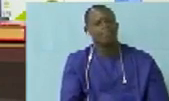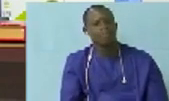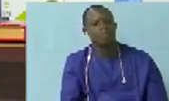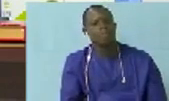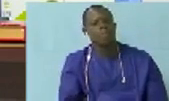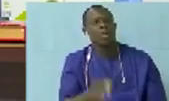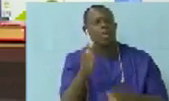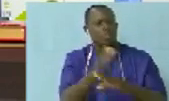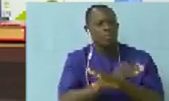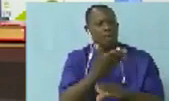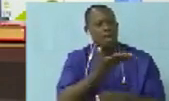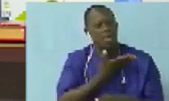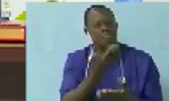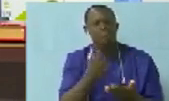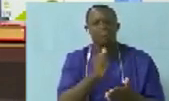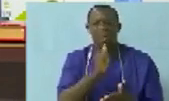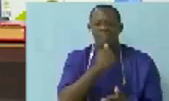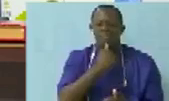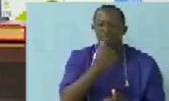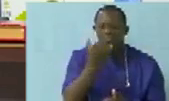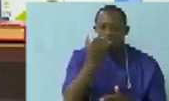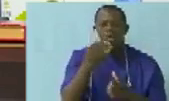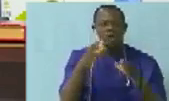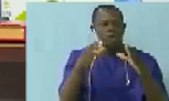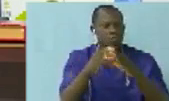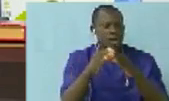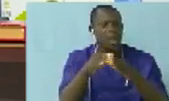used to have lunch at the headquarters.